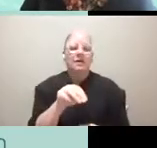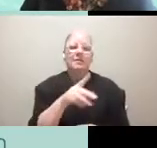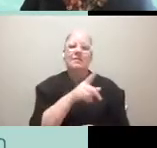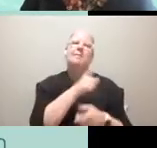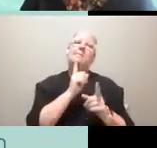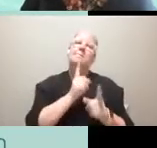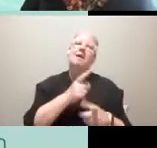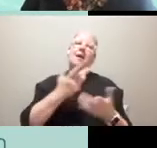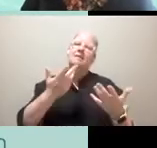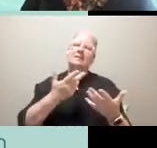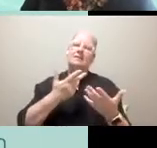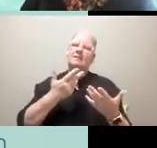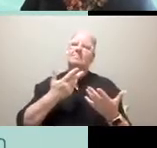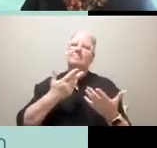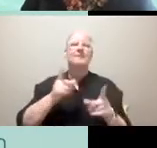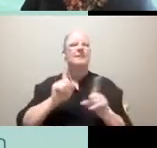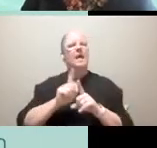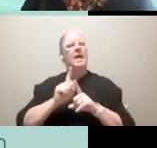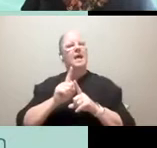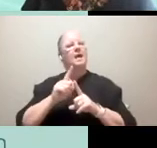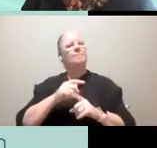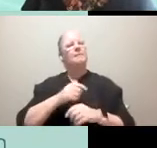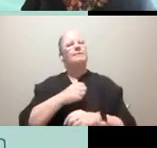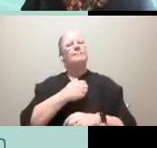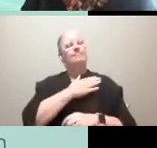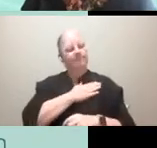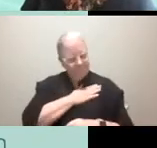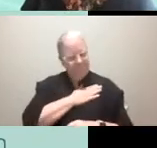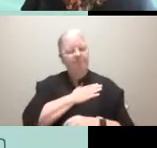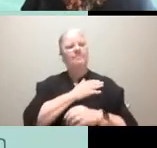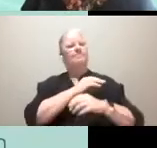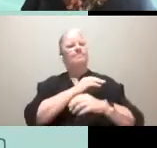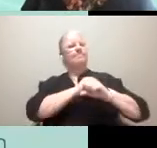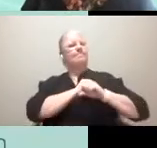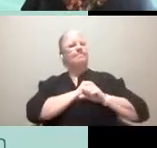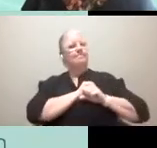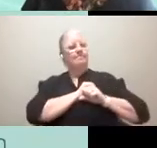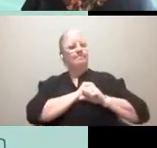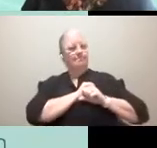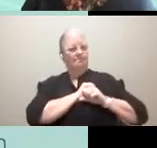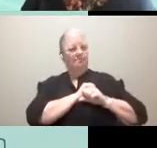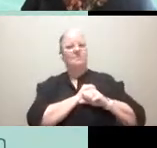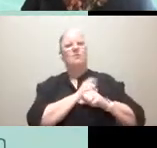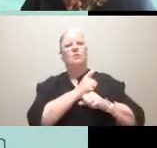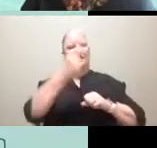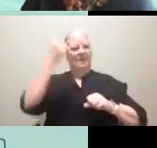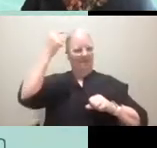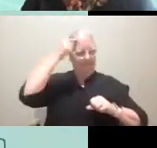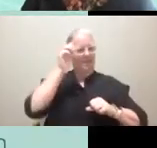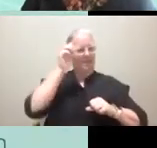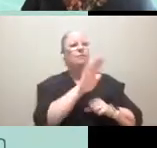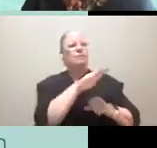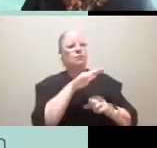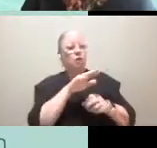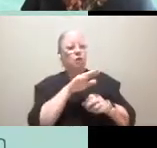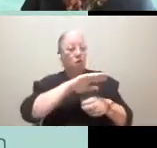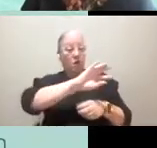course, the issue of contextualization, ensuring context mapping in each of our